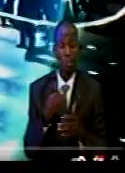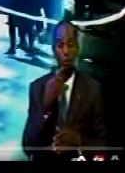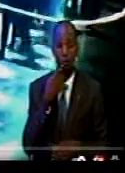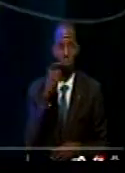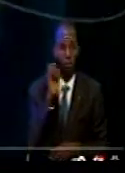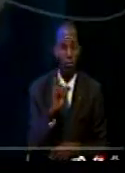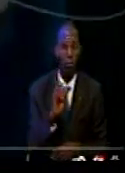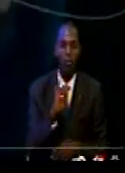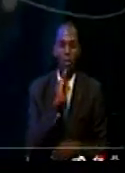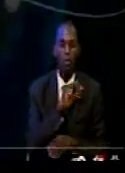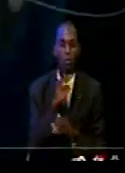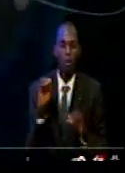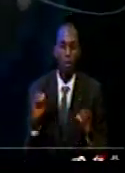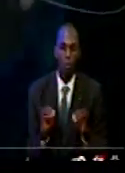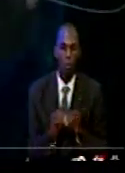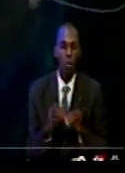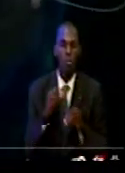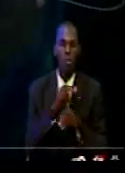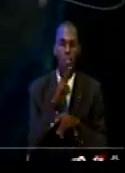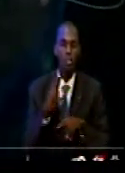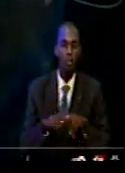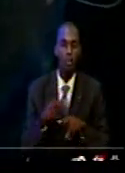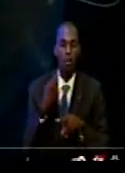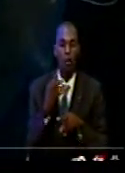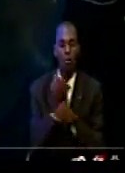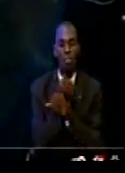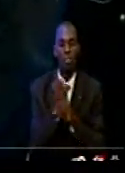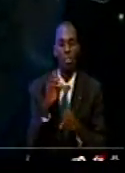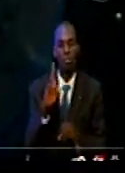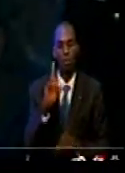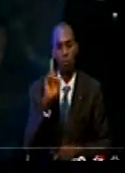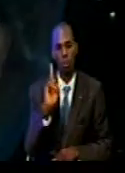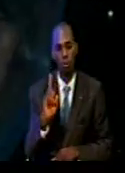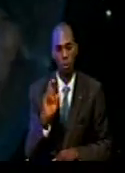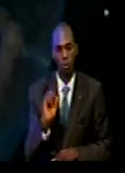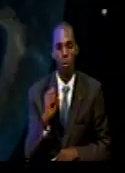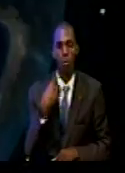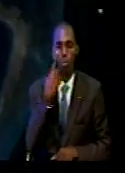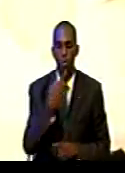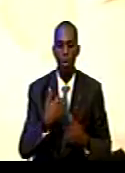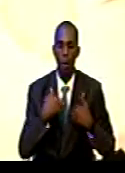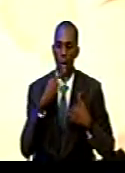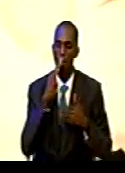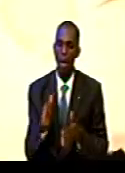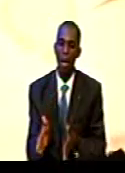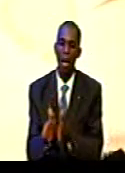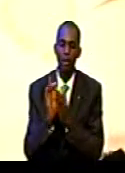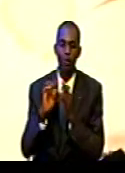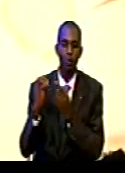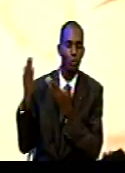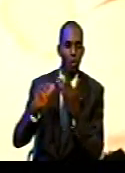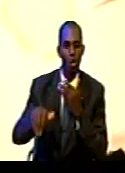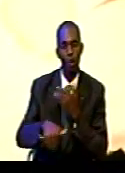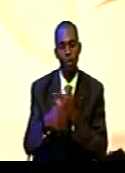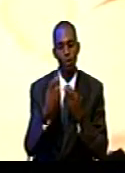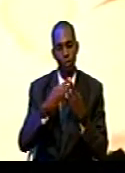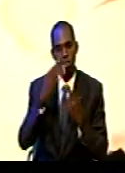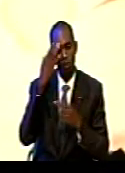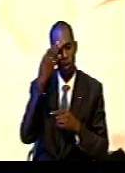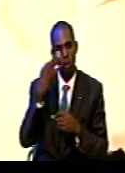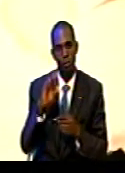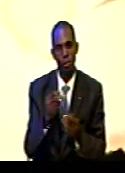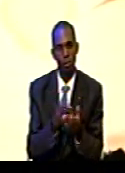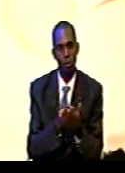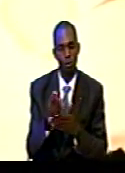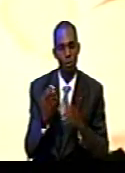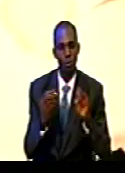creature. Sadly, this command is no longer the nature of the saved who've been asked